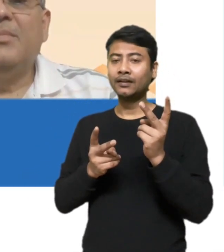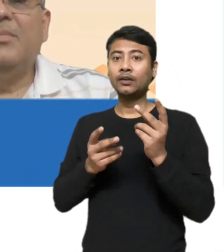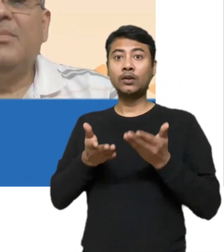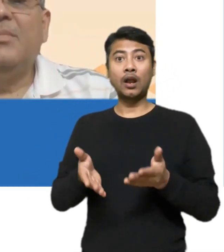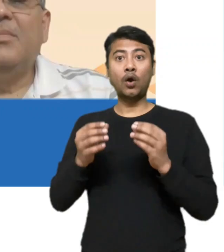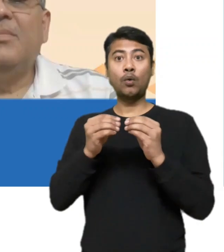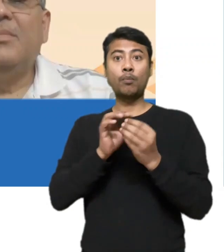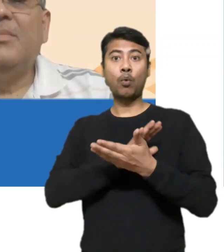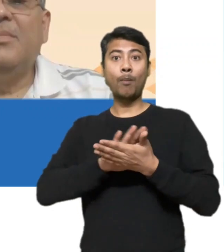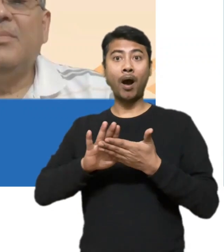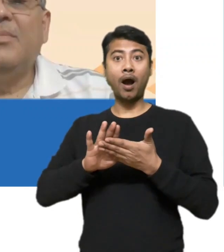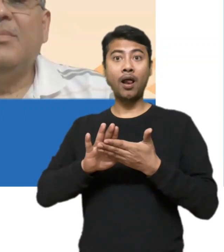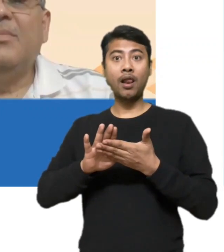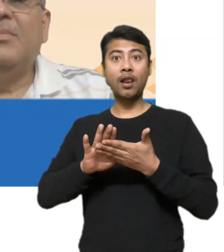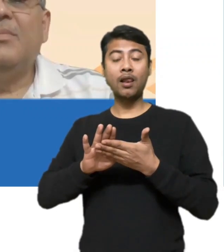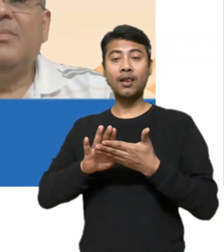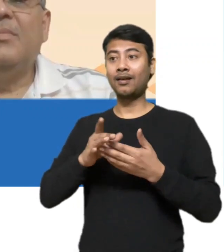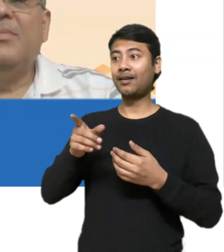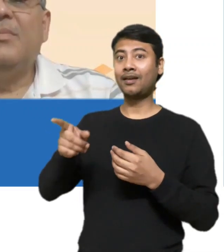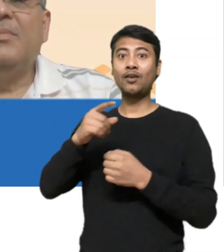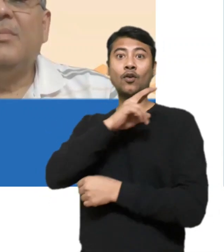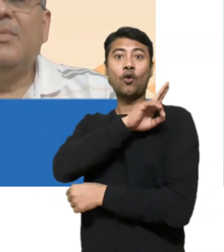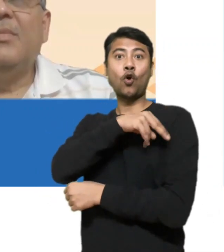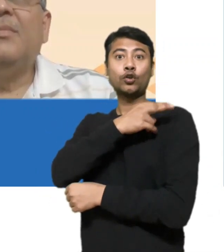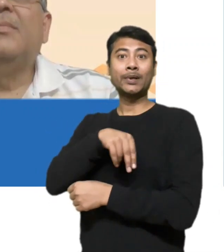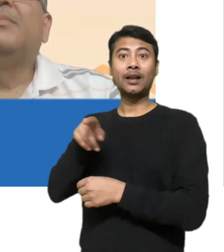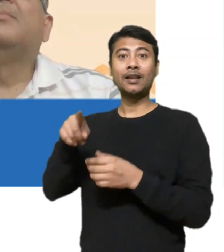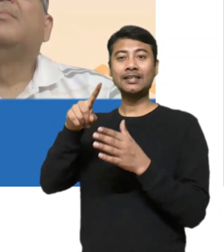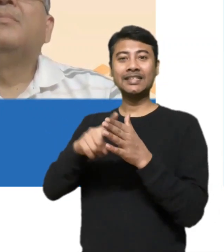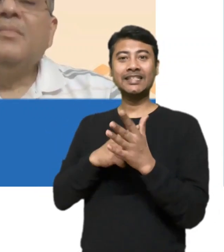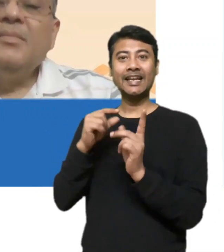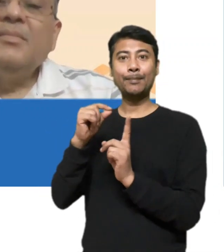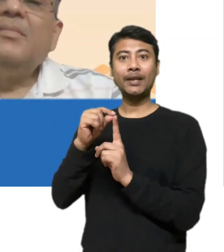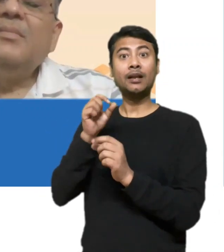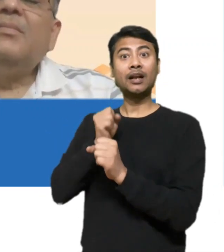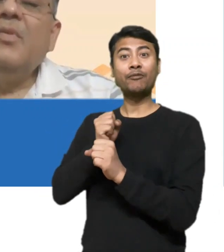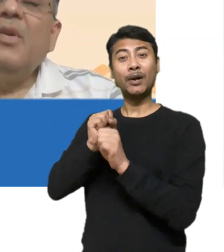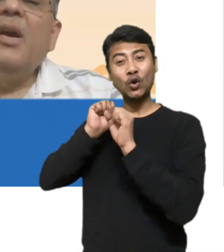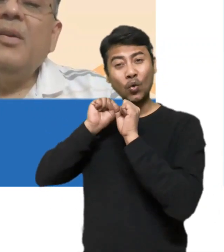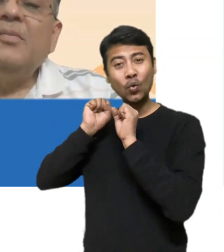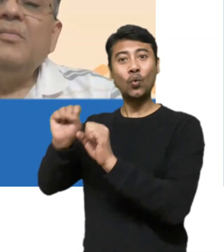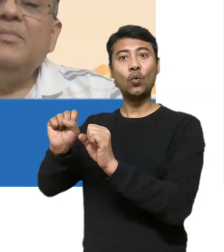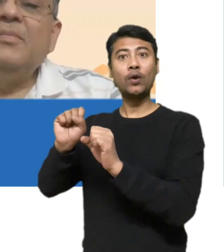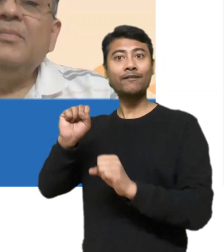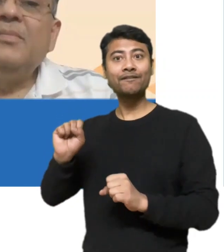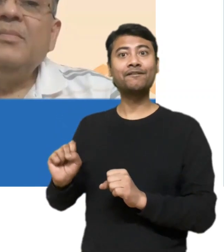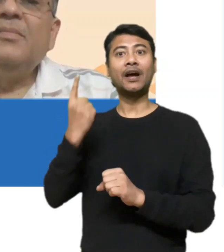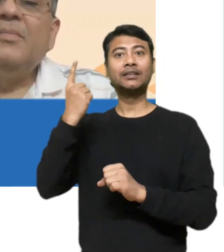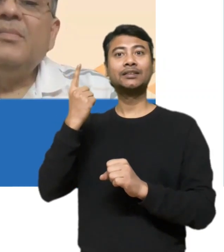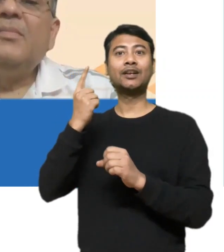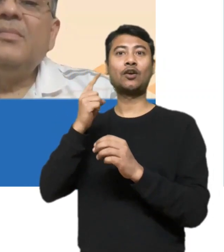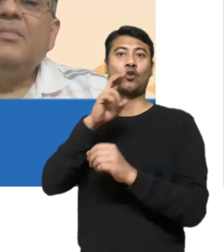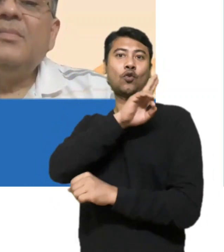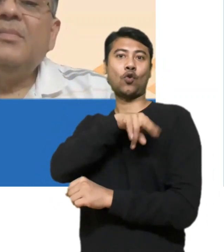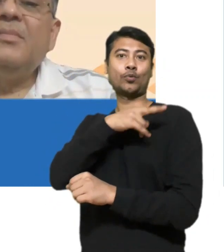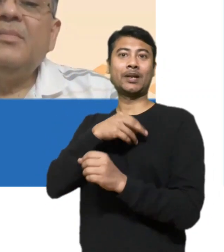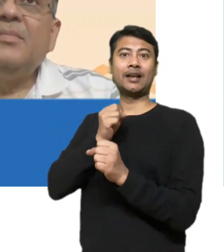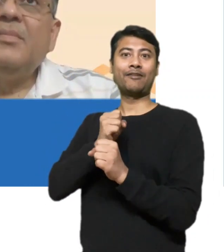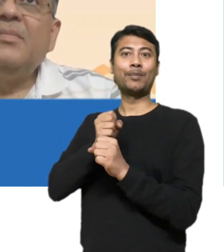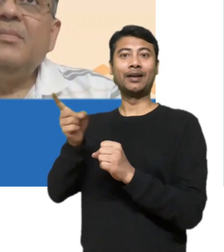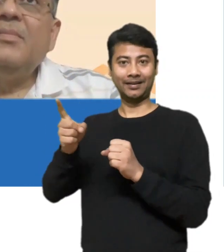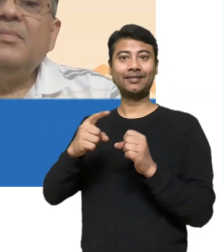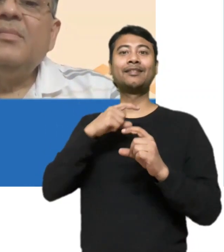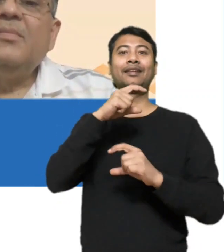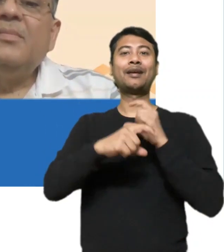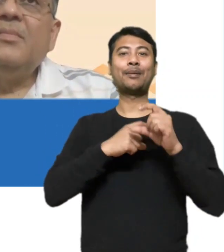of the first state hospital using us. This is JP Hospital in Bhopal. It'll be in the Wow. press as well. But we're working